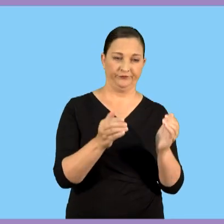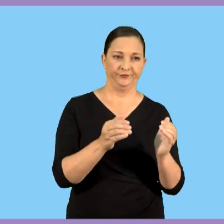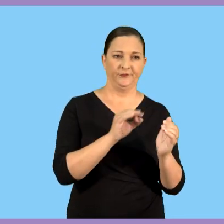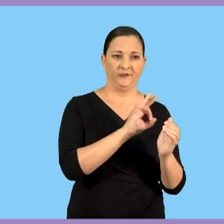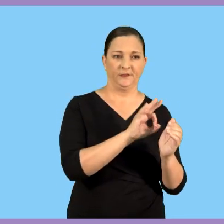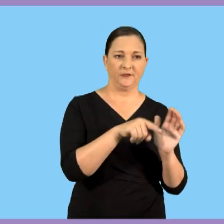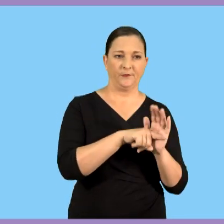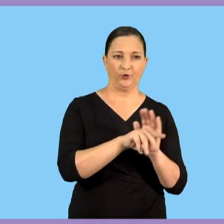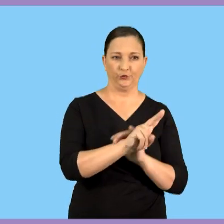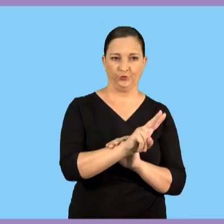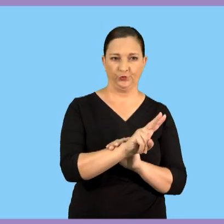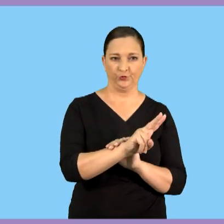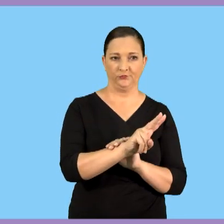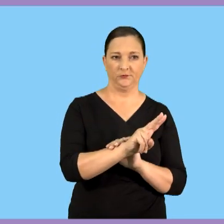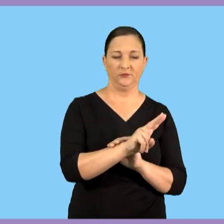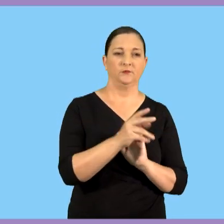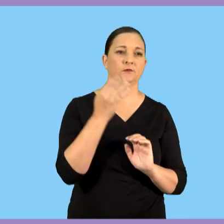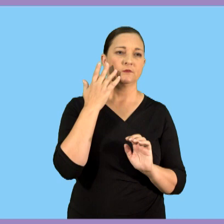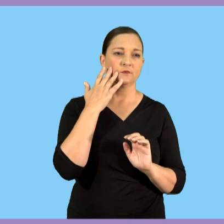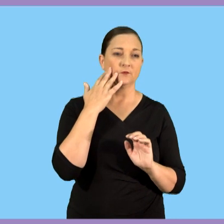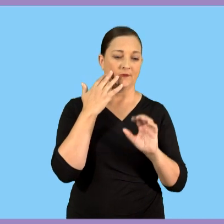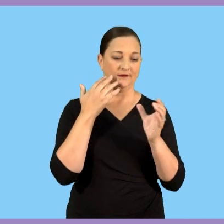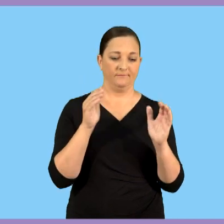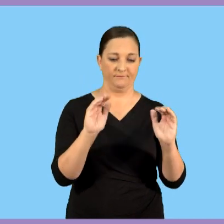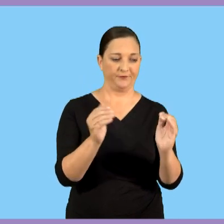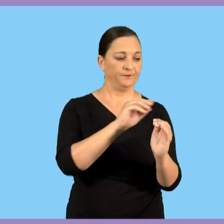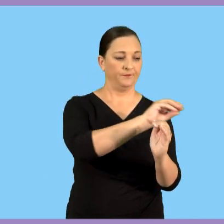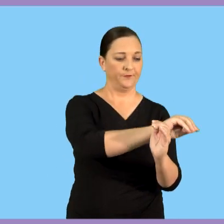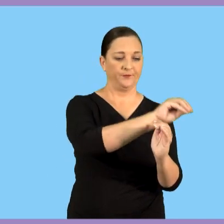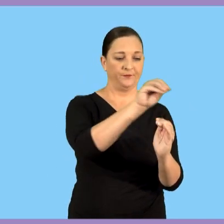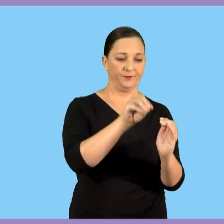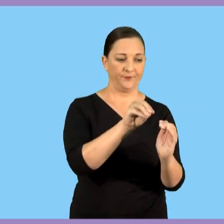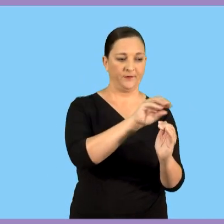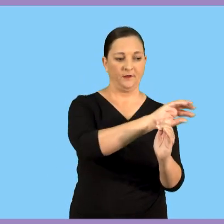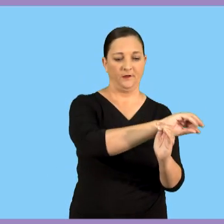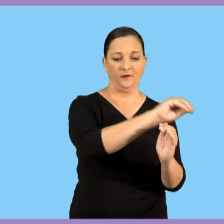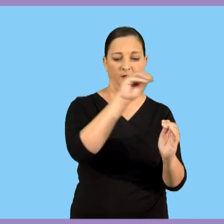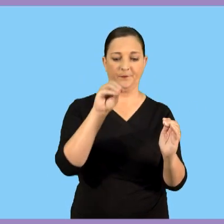3 minus 2. So if I distribute that, that is a negative 7 multiplied by a